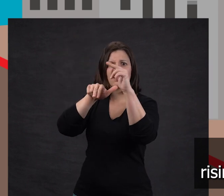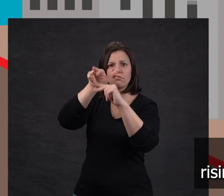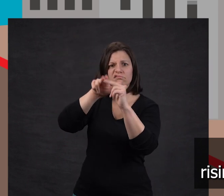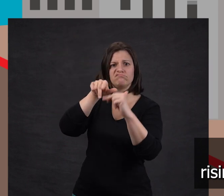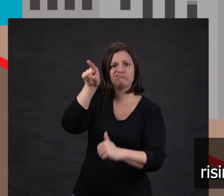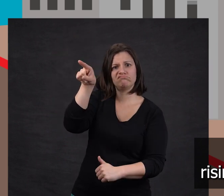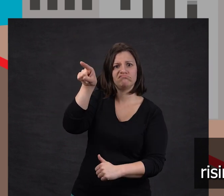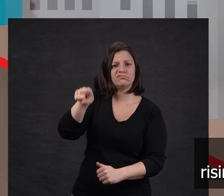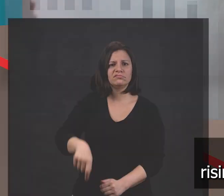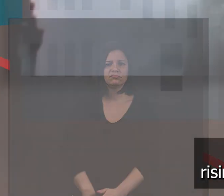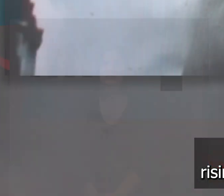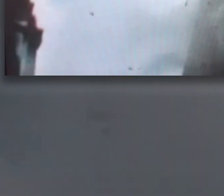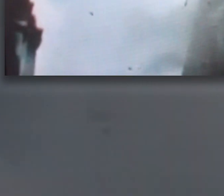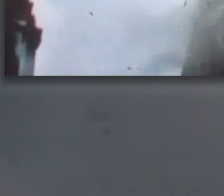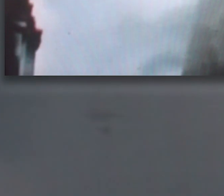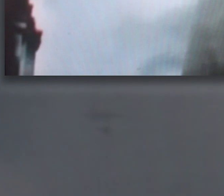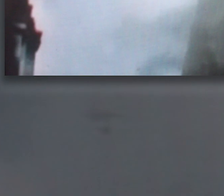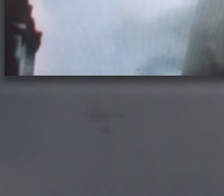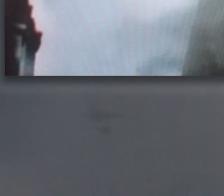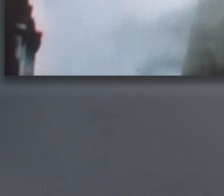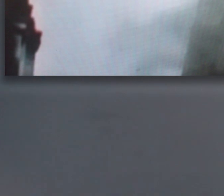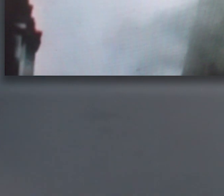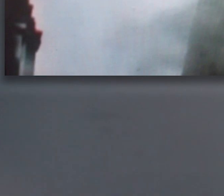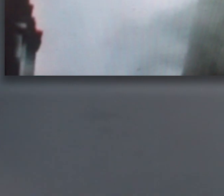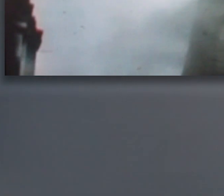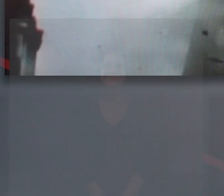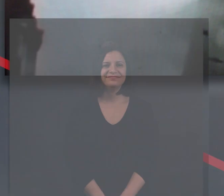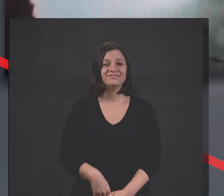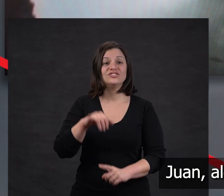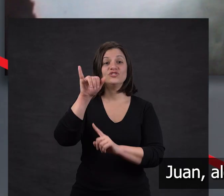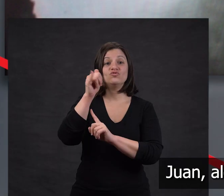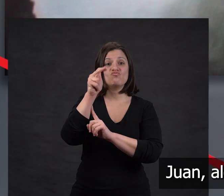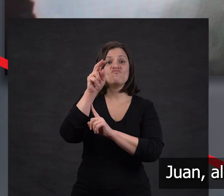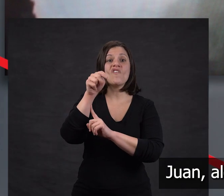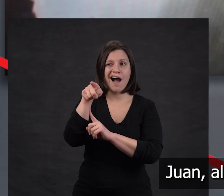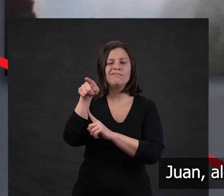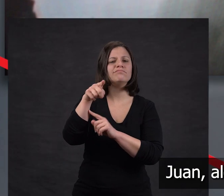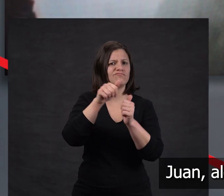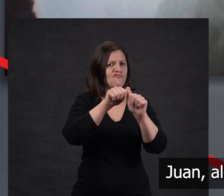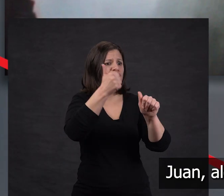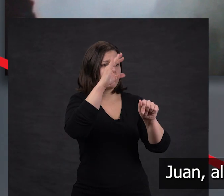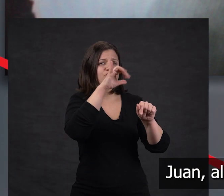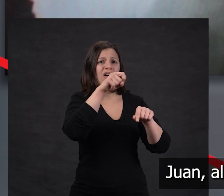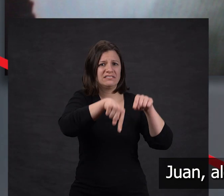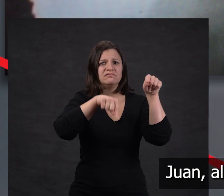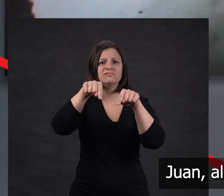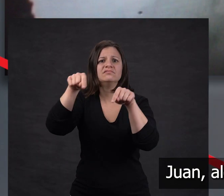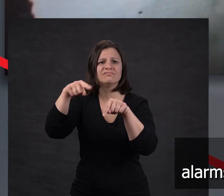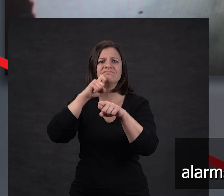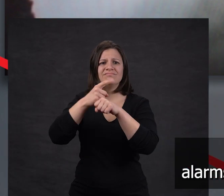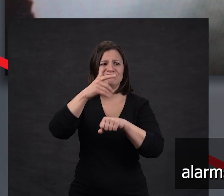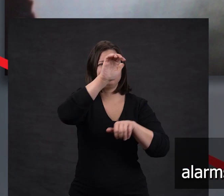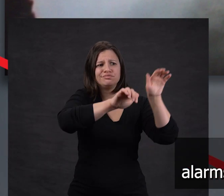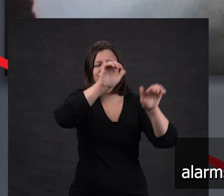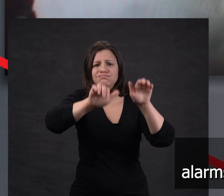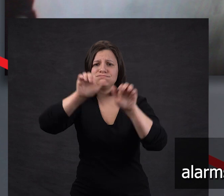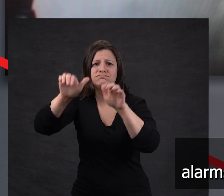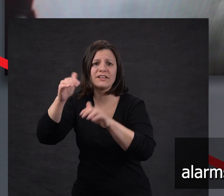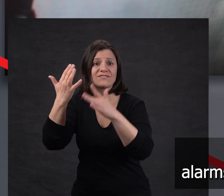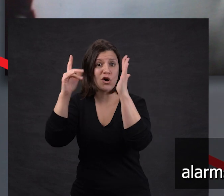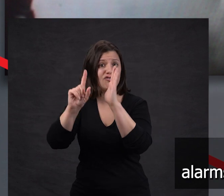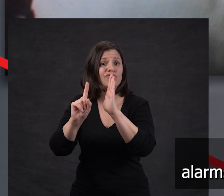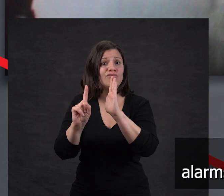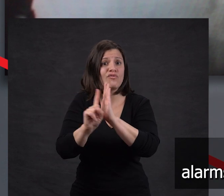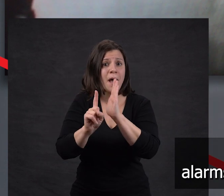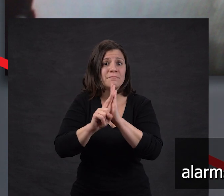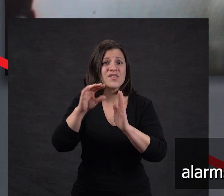Juan Cruz, Frank Cancino during an interview. Film footage of the fire. Juan, along with a couple of other boys, set off the fire alarms